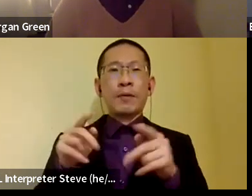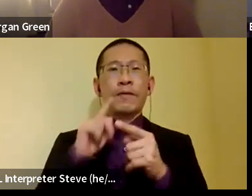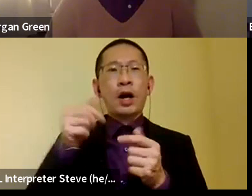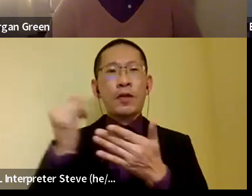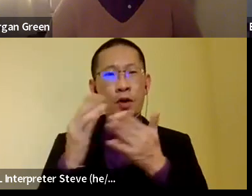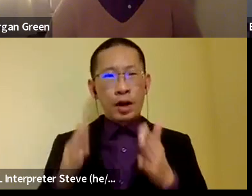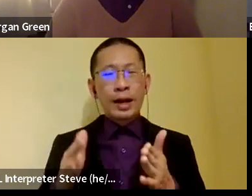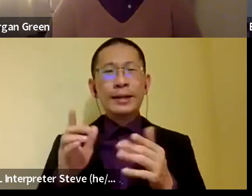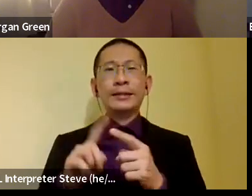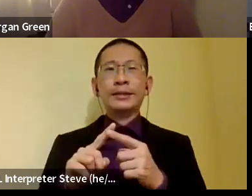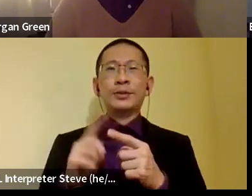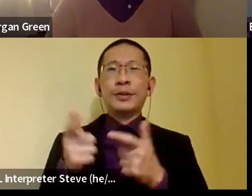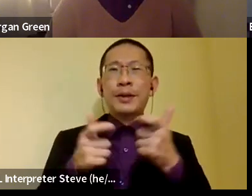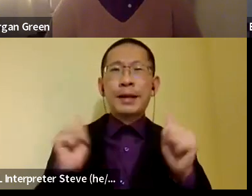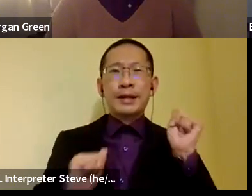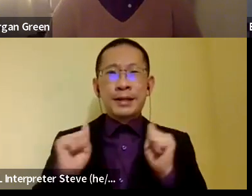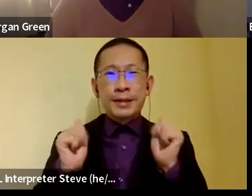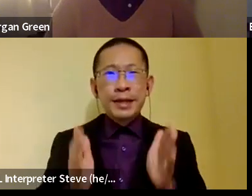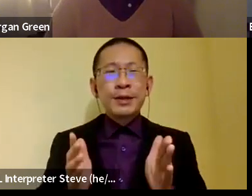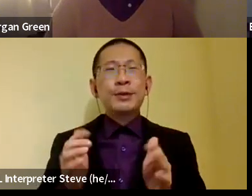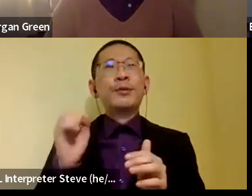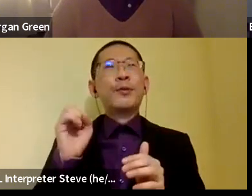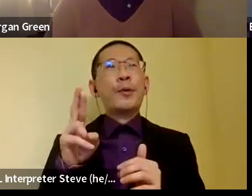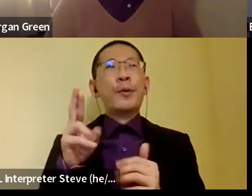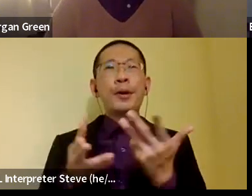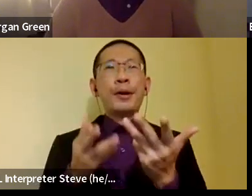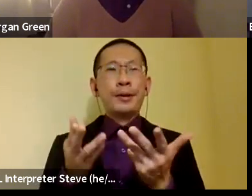the major theaters or even